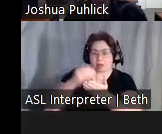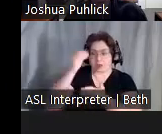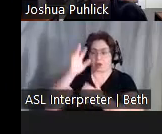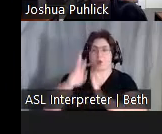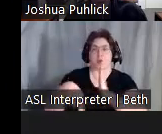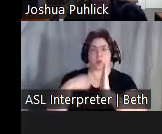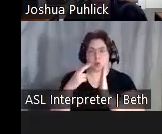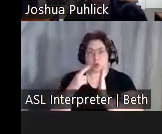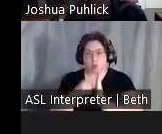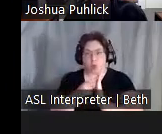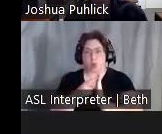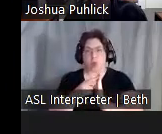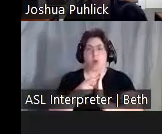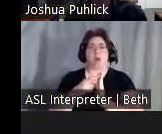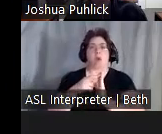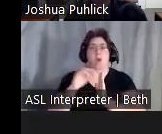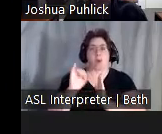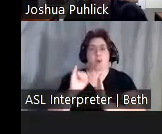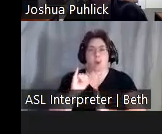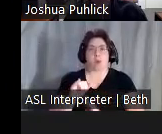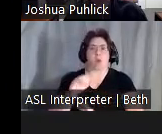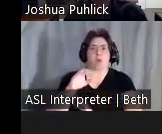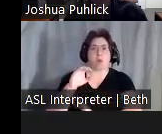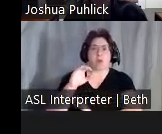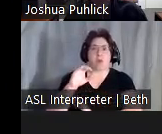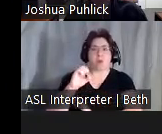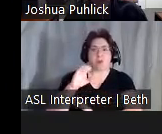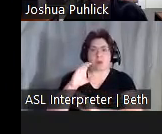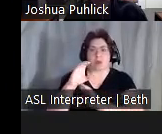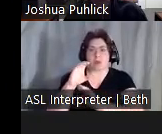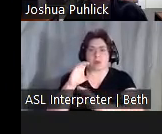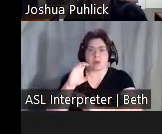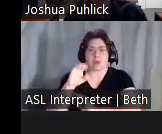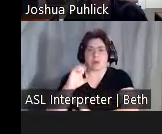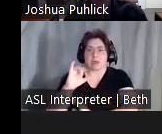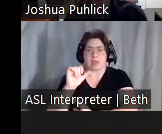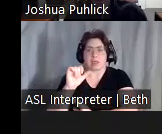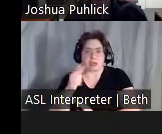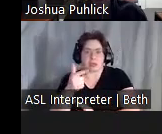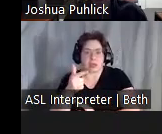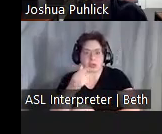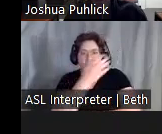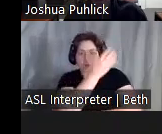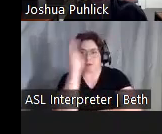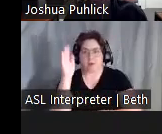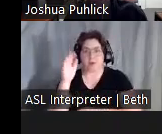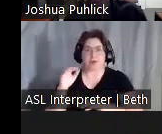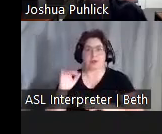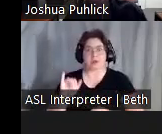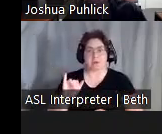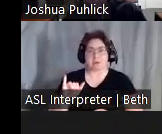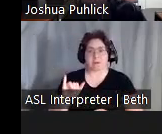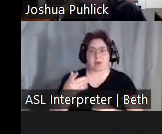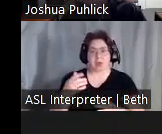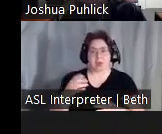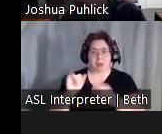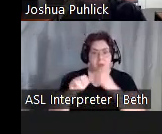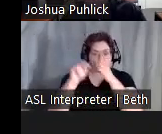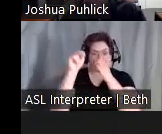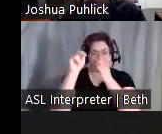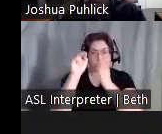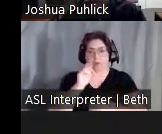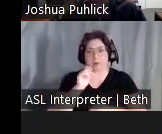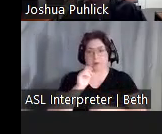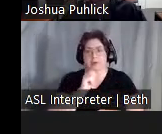then going to Northern Arizona, learning about and seeing ecological restoration applied was very